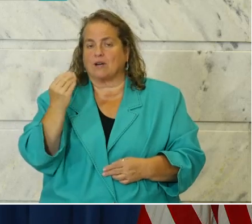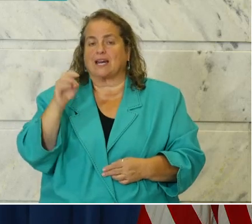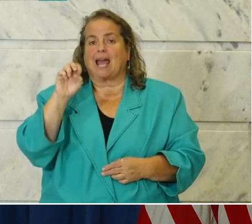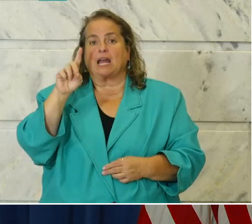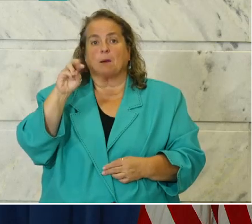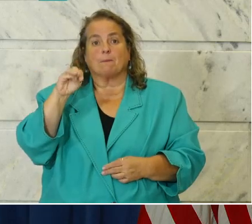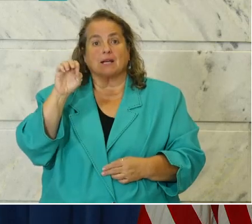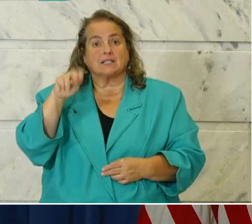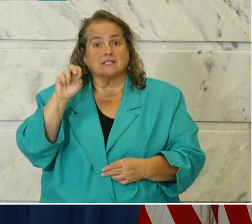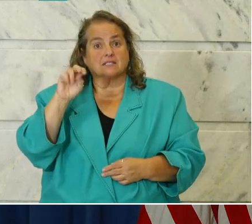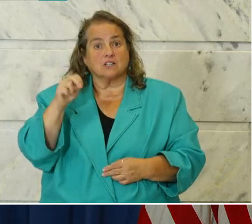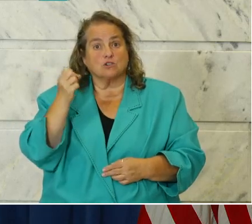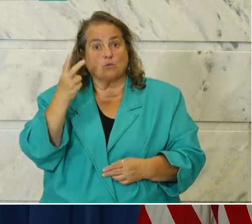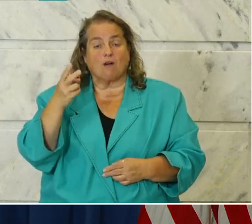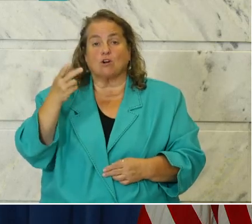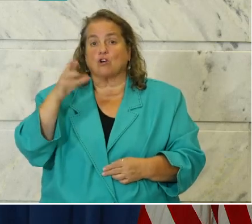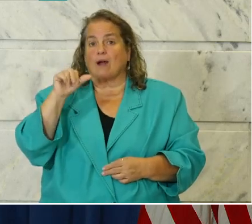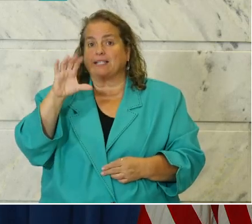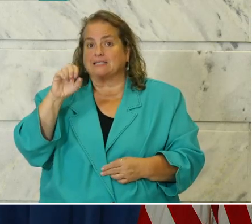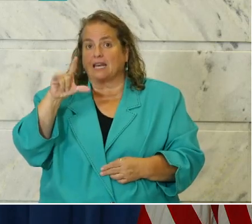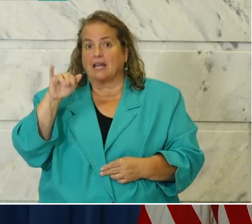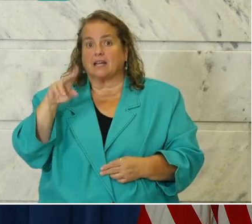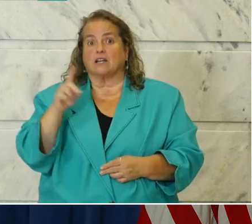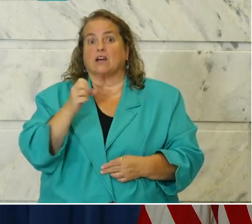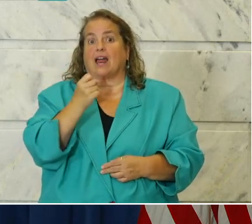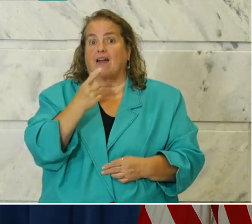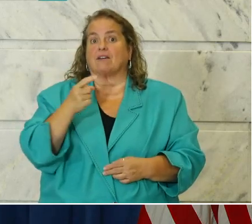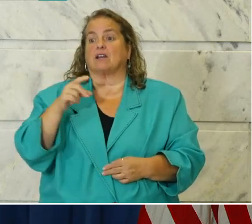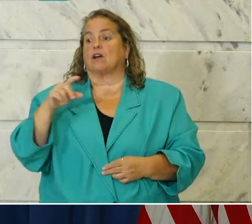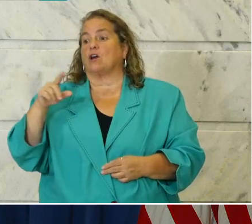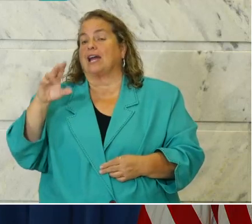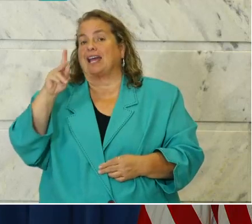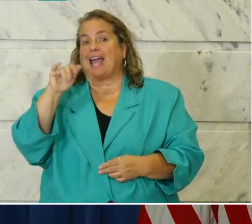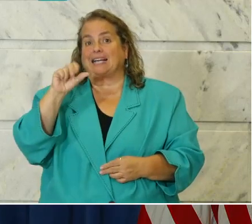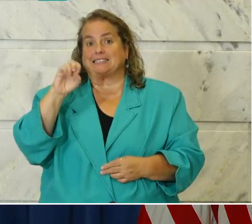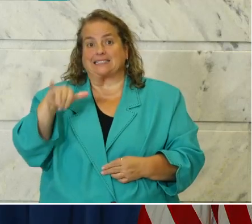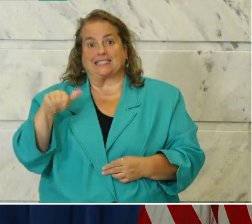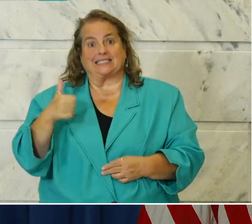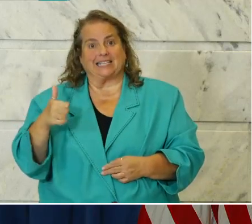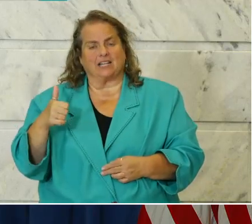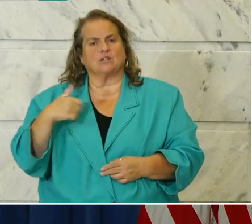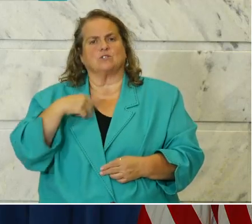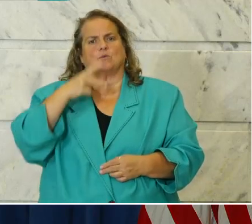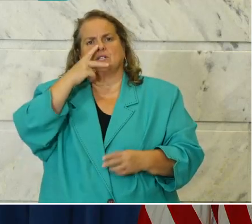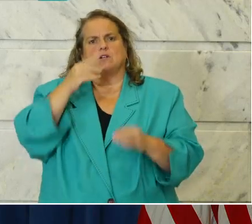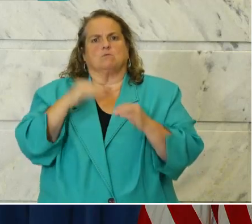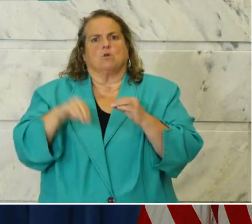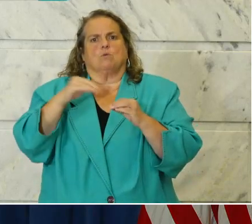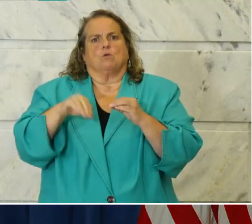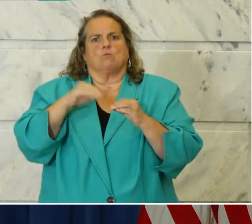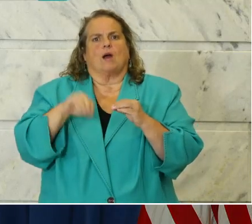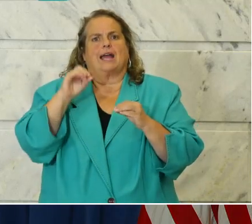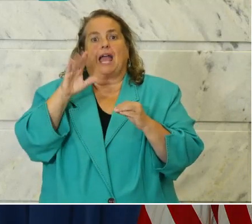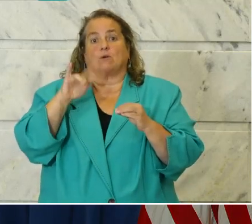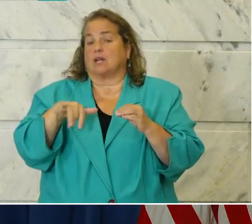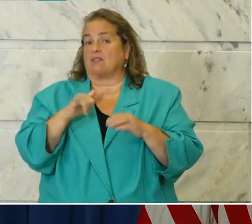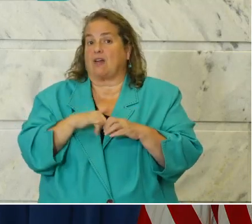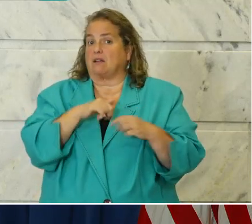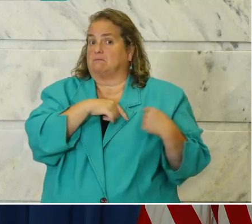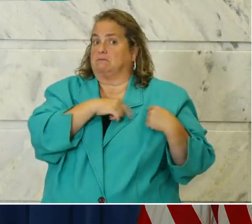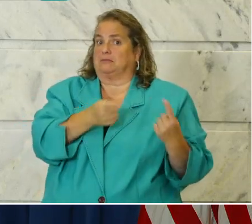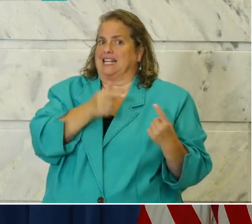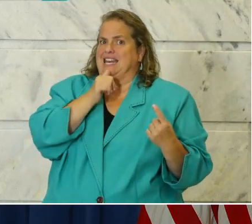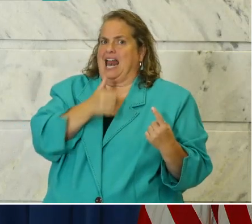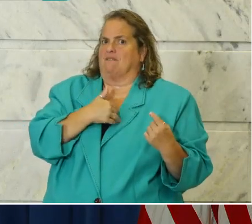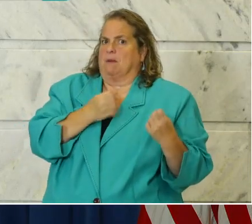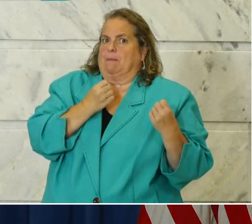Grayson, 11. Muhlenberg, 11. Casey, 10. So we are seeing more and more counties that haven't had as